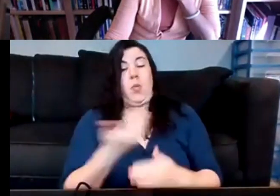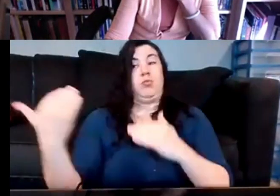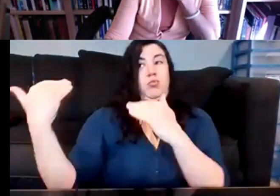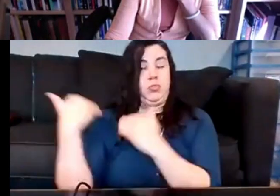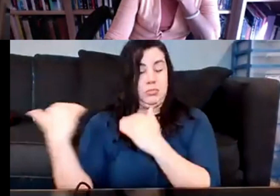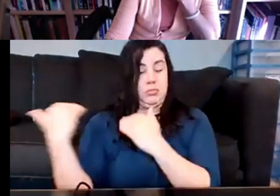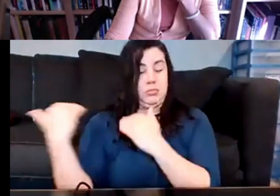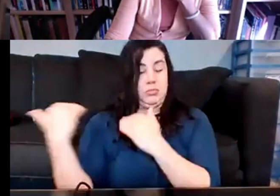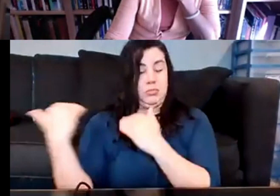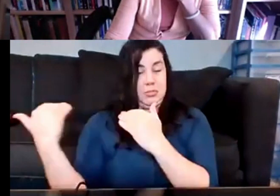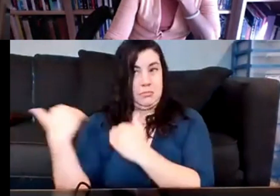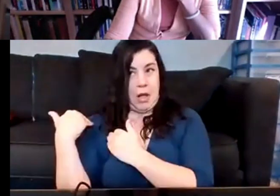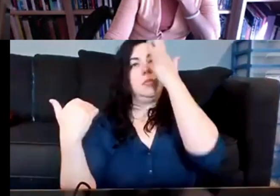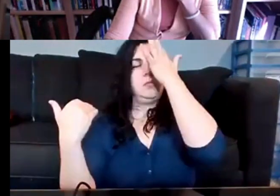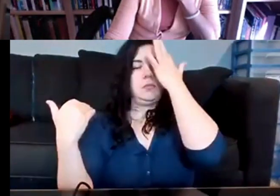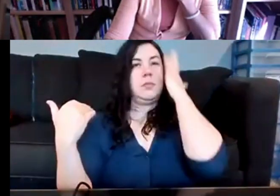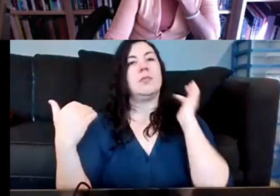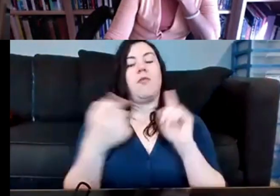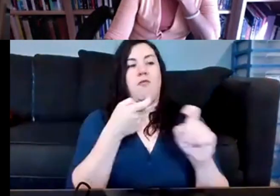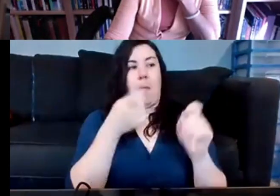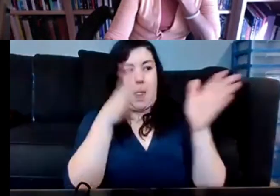from public space and recreate.